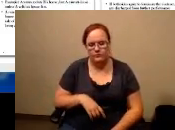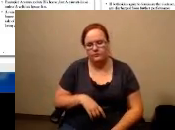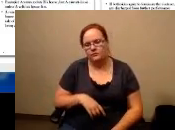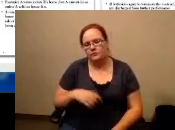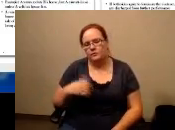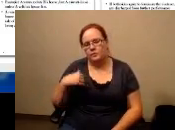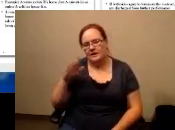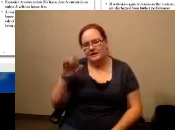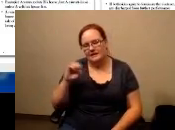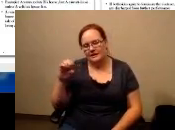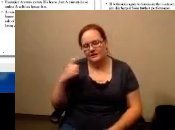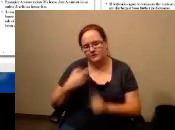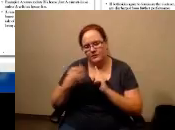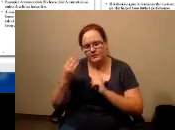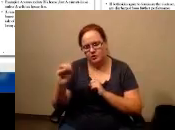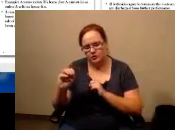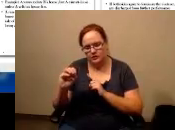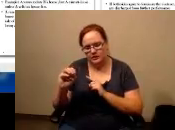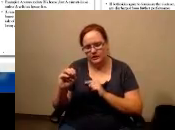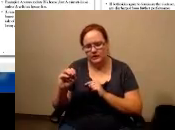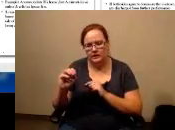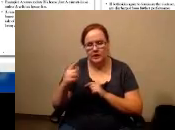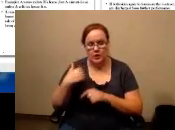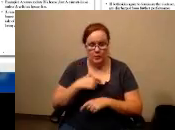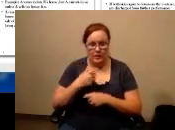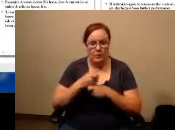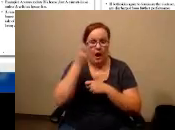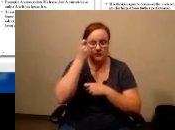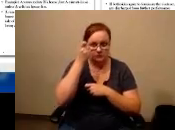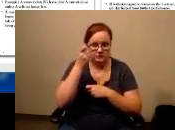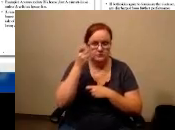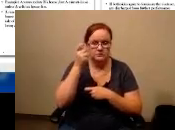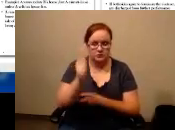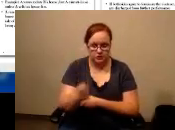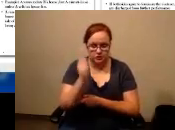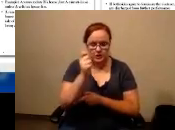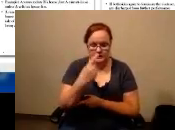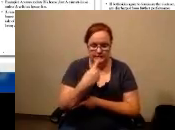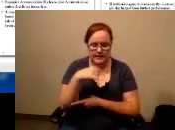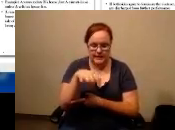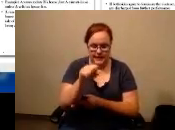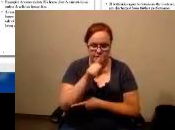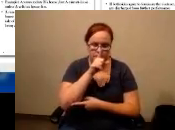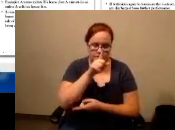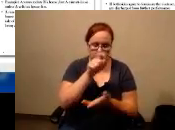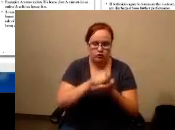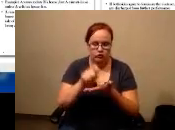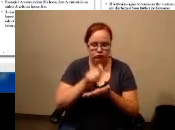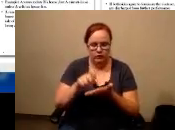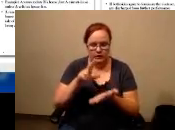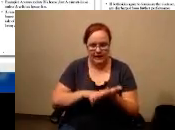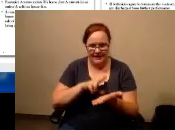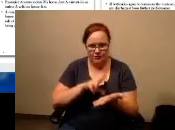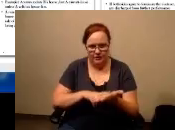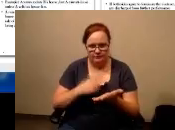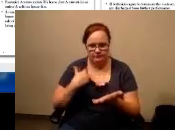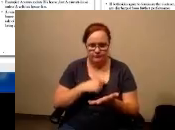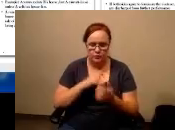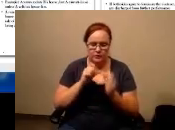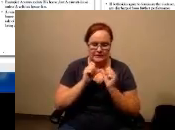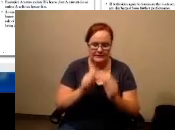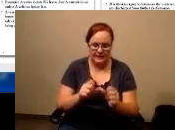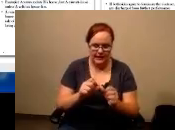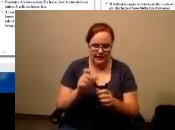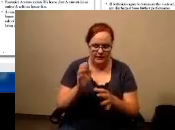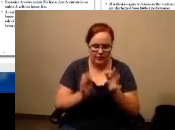not precedent, but interesting. We won. The judge ruled that it was, in fact, a written contract. We stayed in court. There